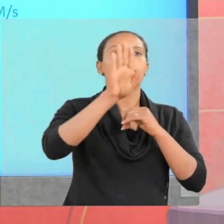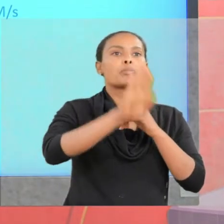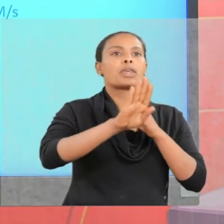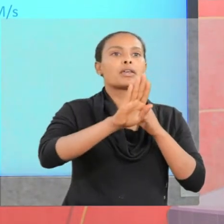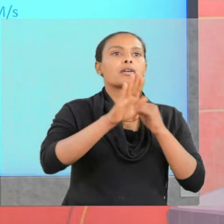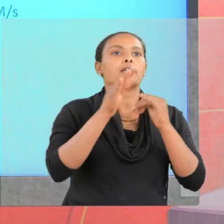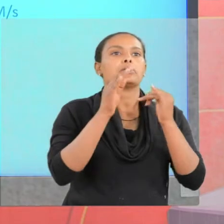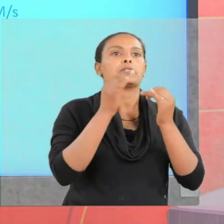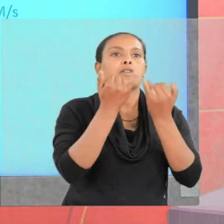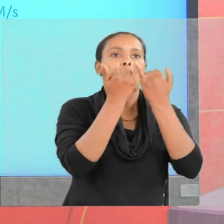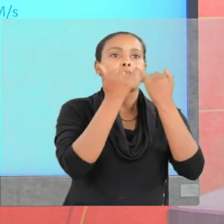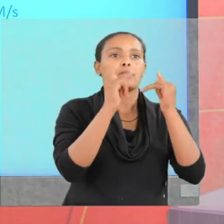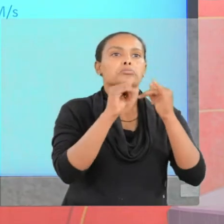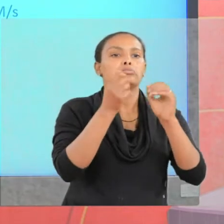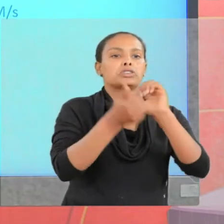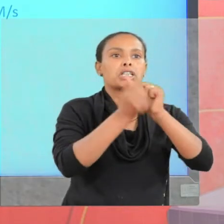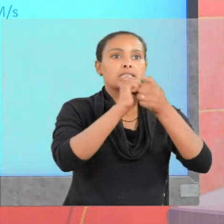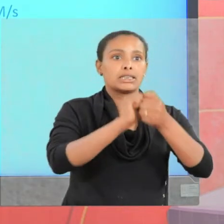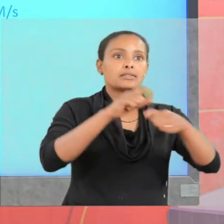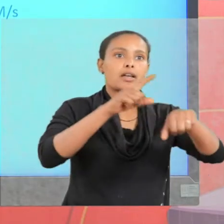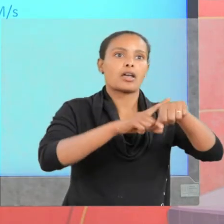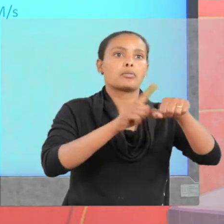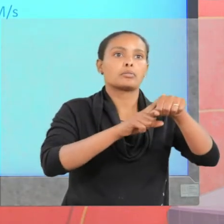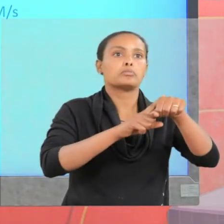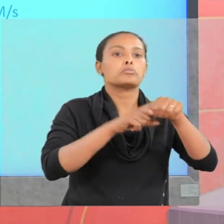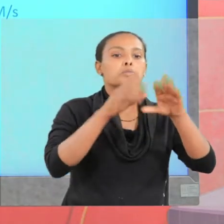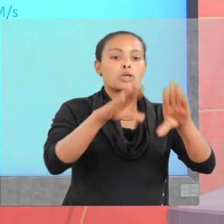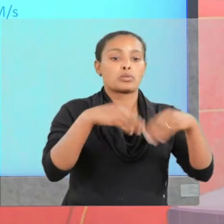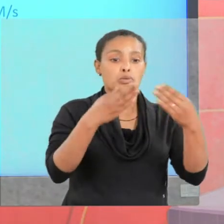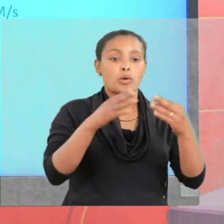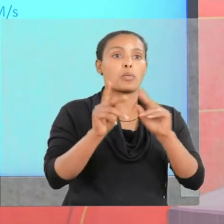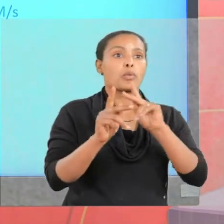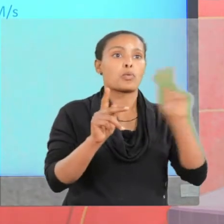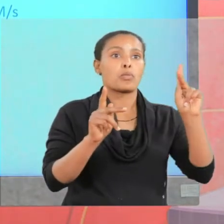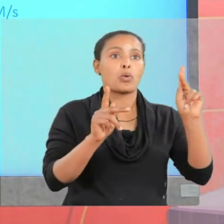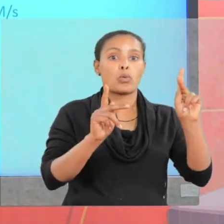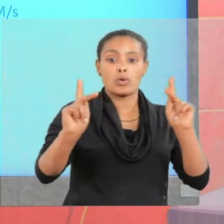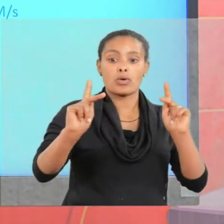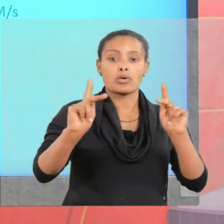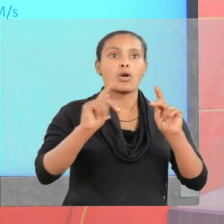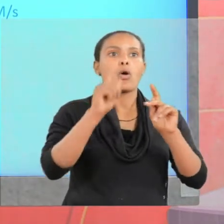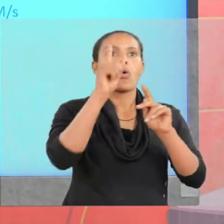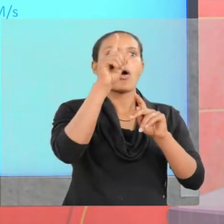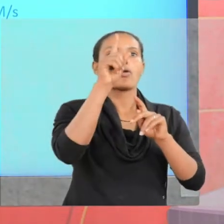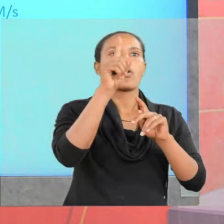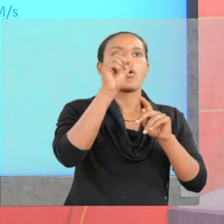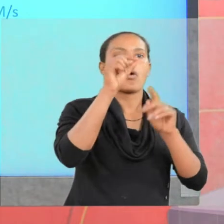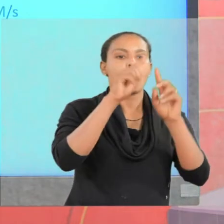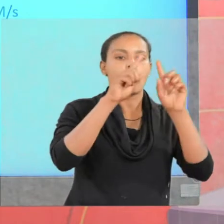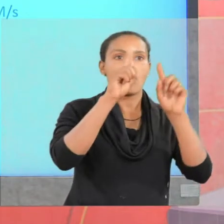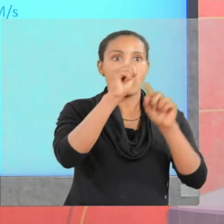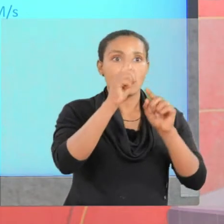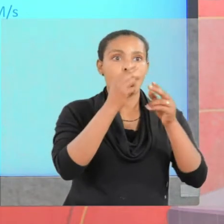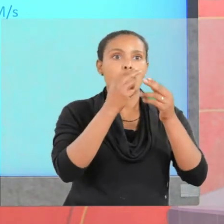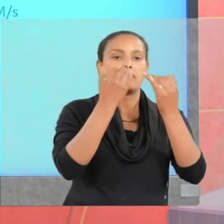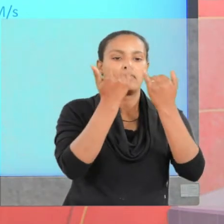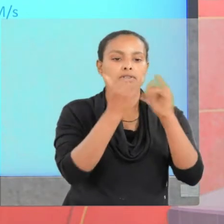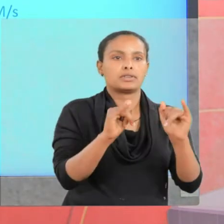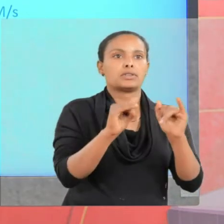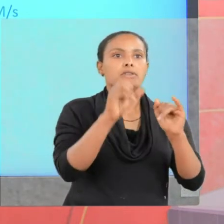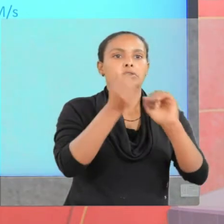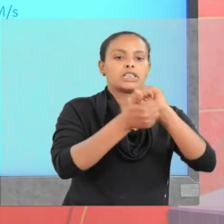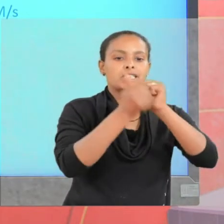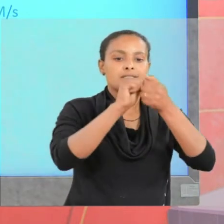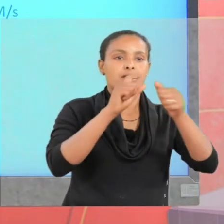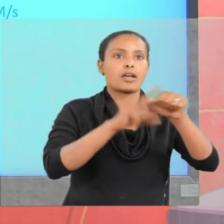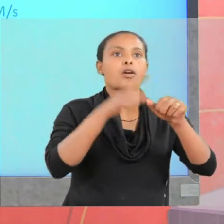of B divided by change in time equal, in terms of product, 1 over C change in concentration of C divided by change in time